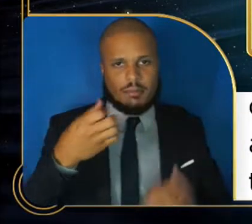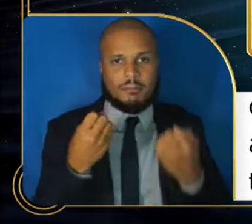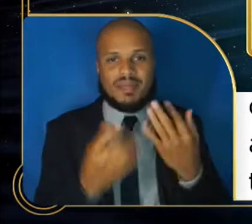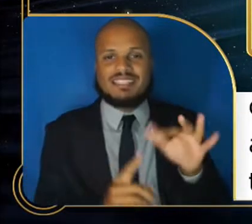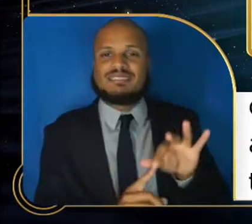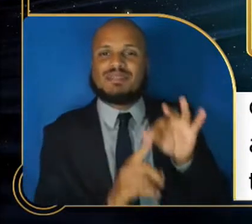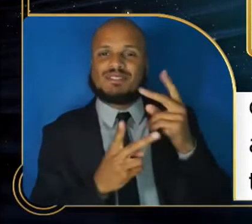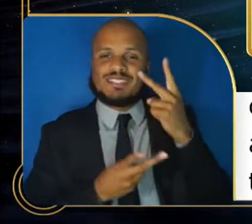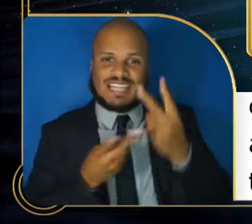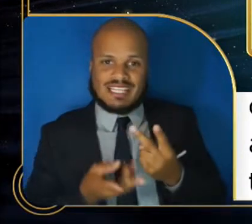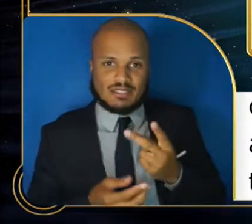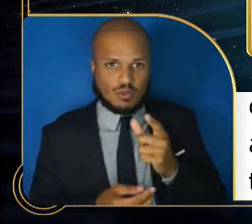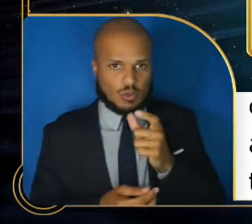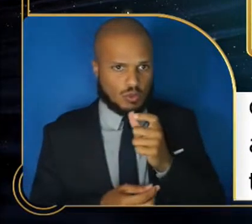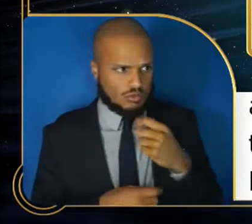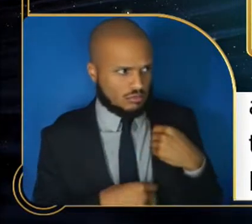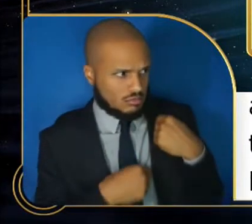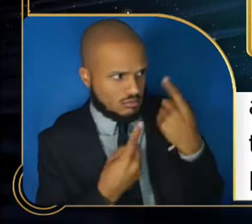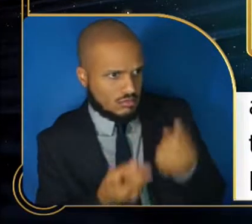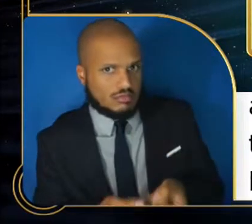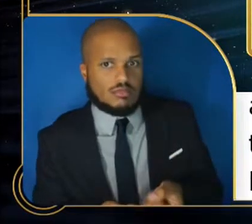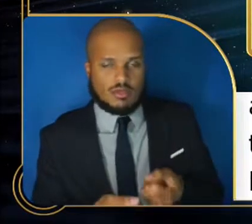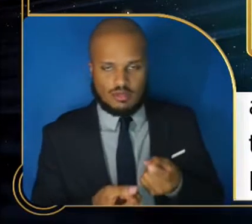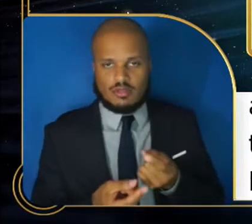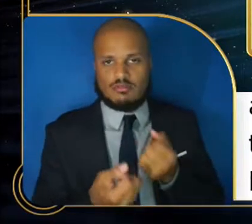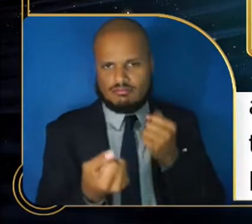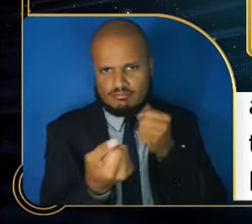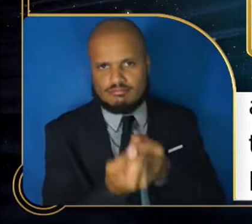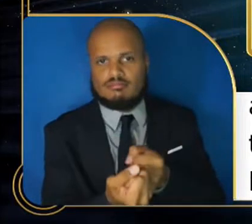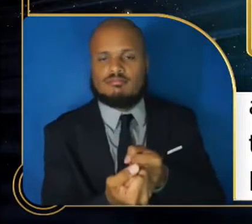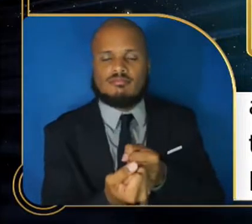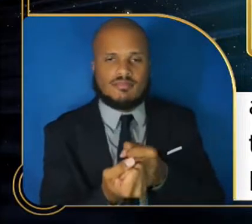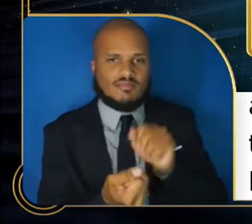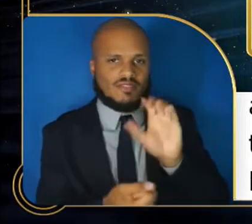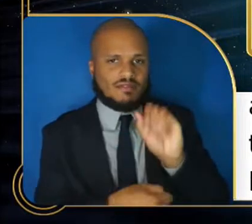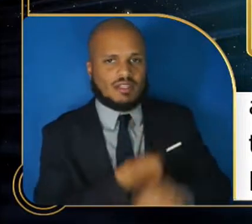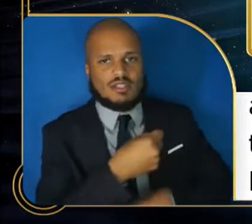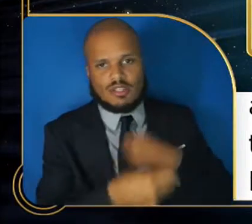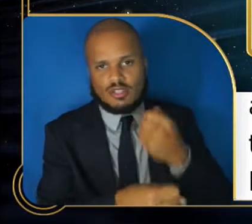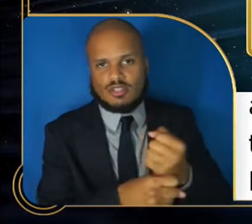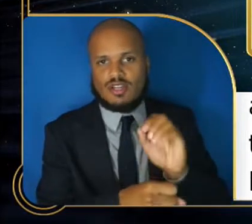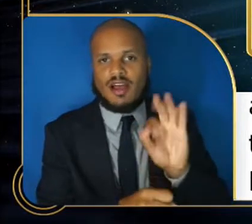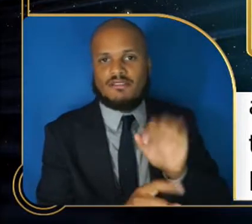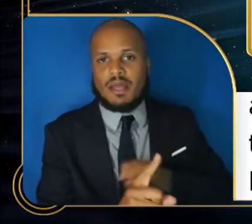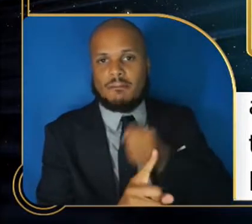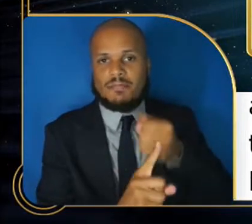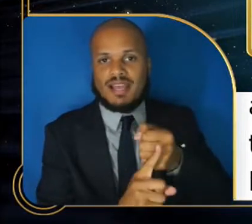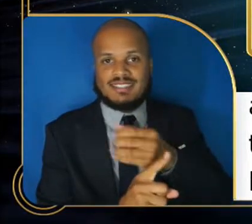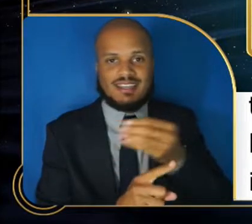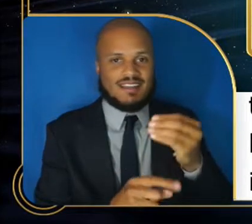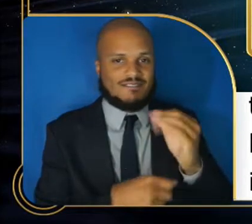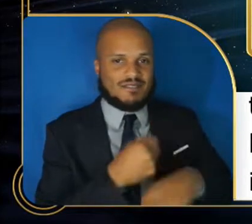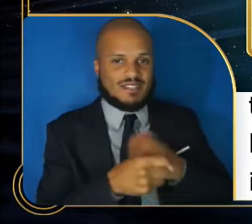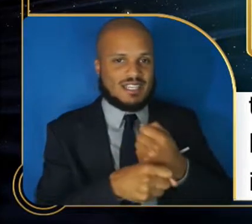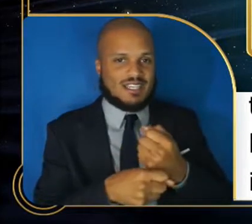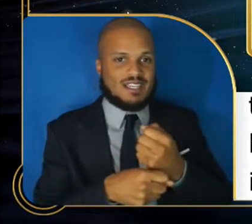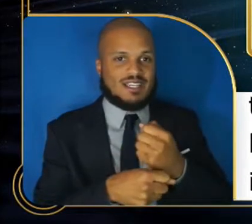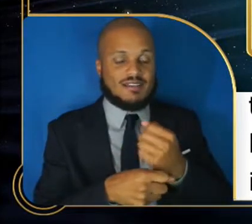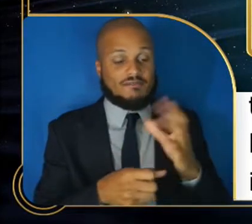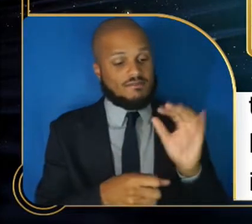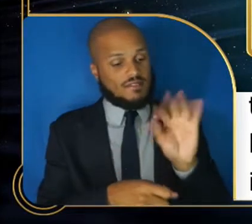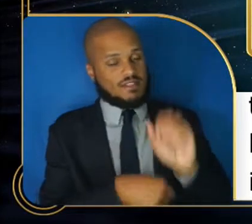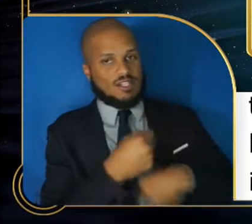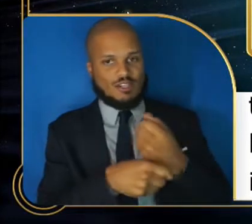and have been instrumental to Bazelon's 50 years of impact and the 50 years ahead. In the middle of the